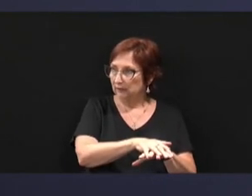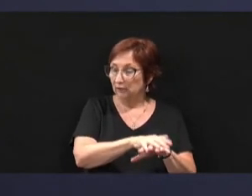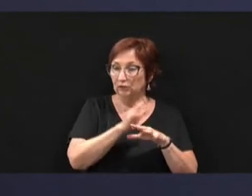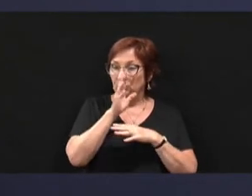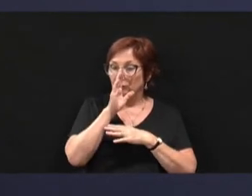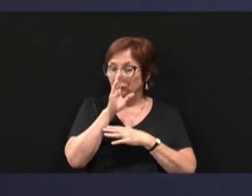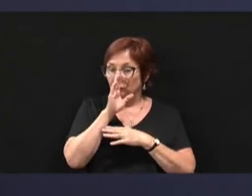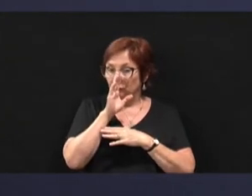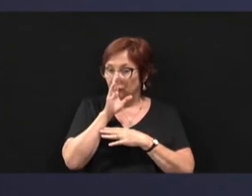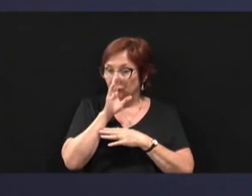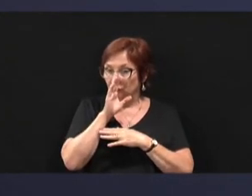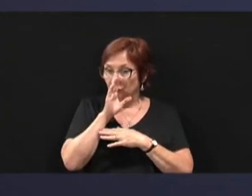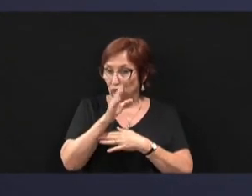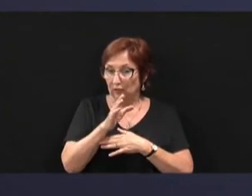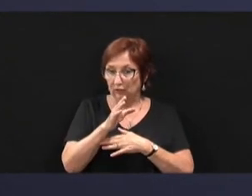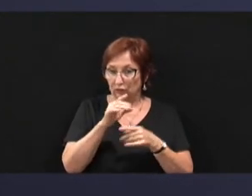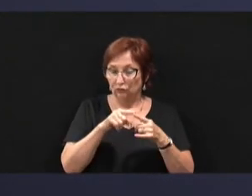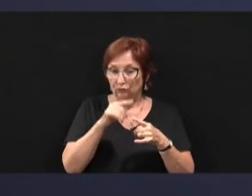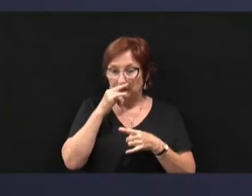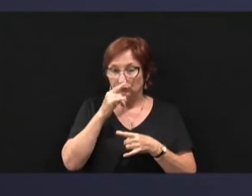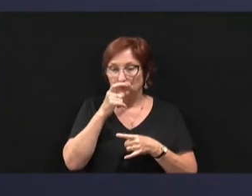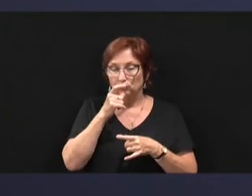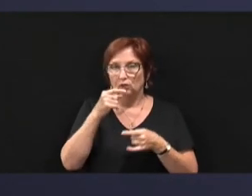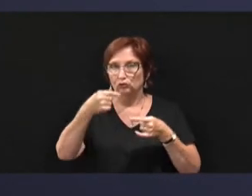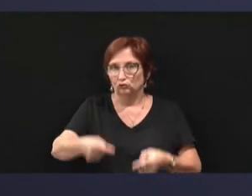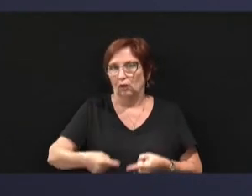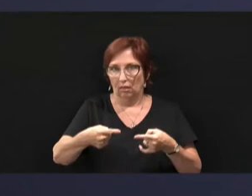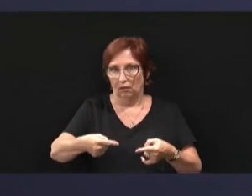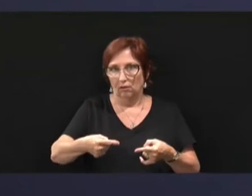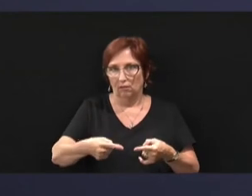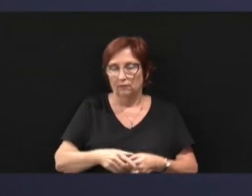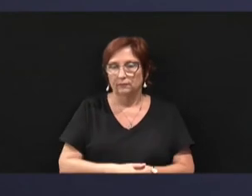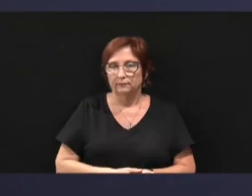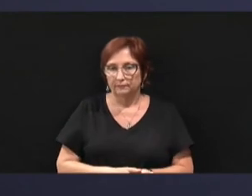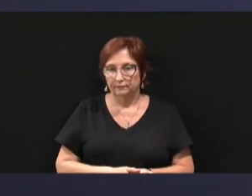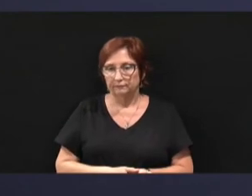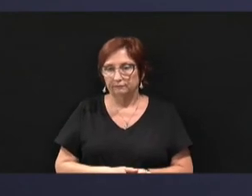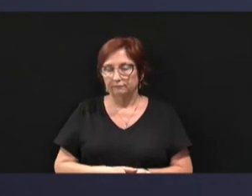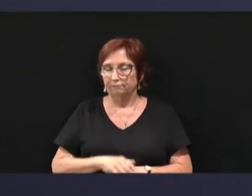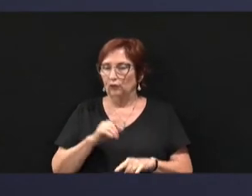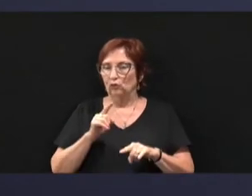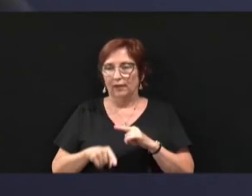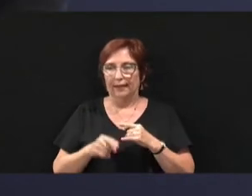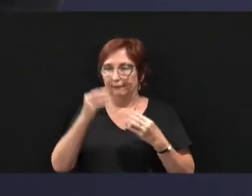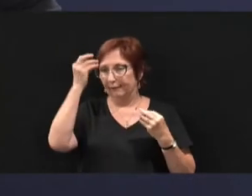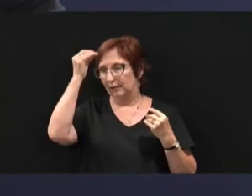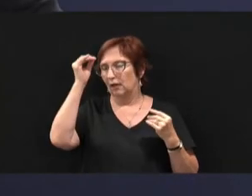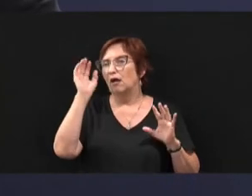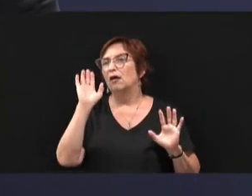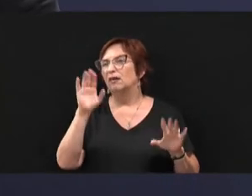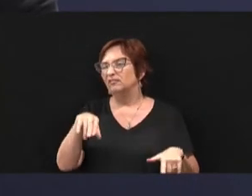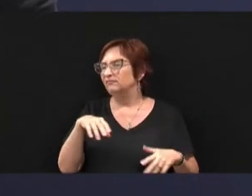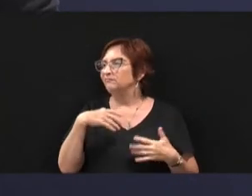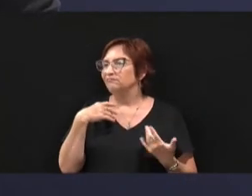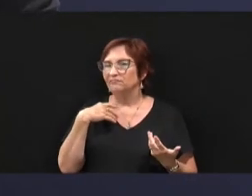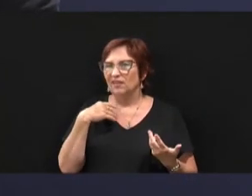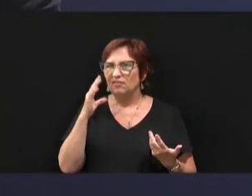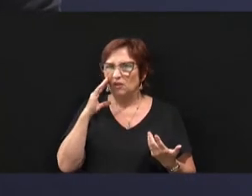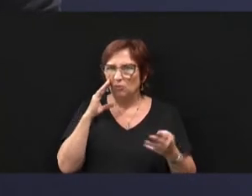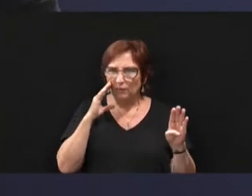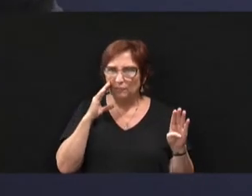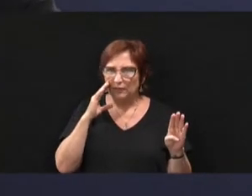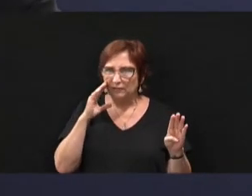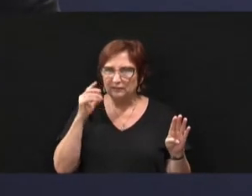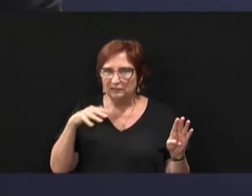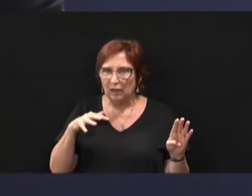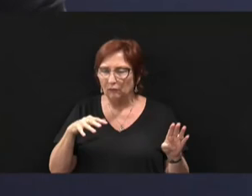directly for kids who really struggle. You can't just think, well, they know the B sound and the L